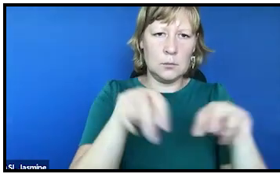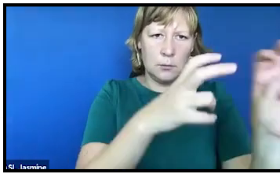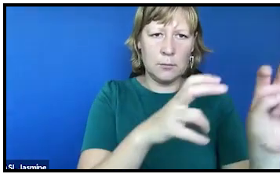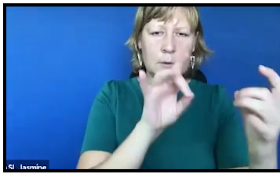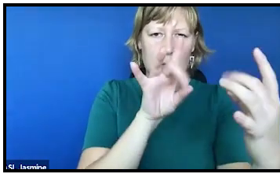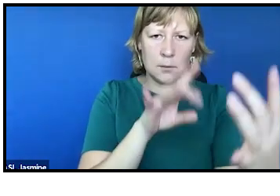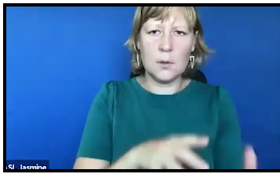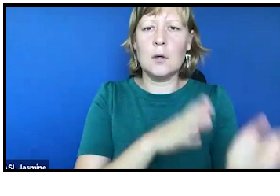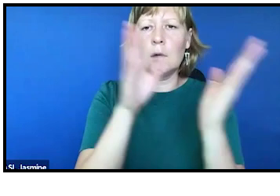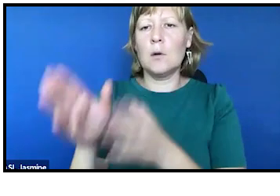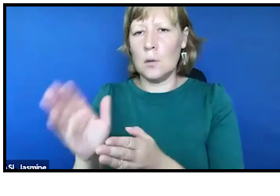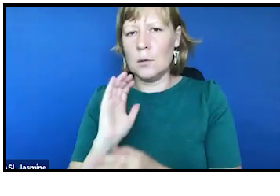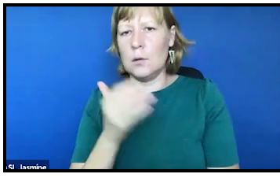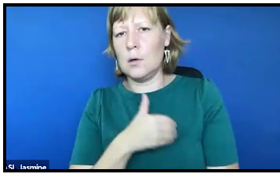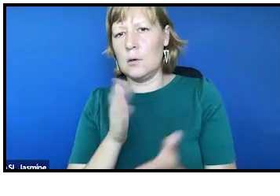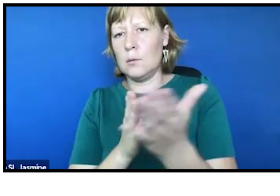our rights program.